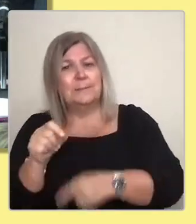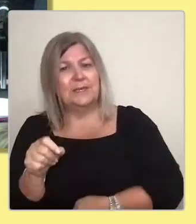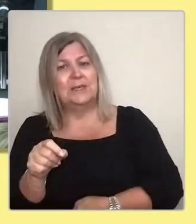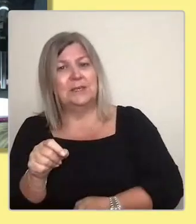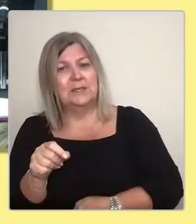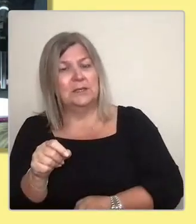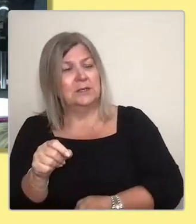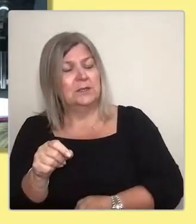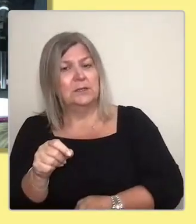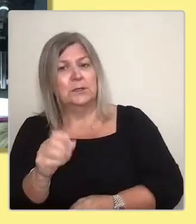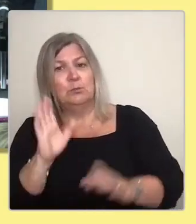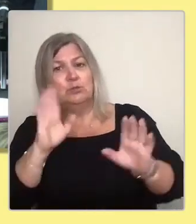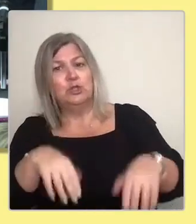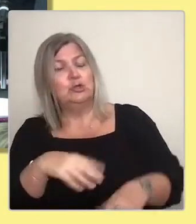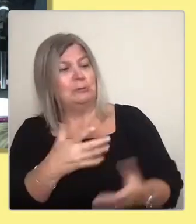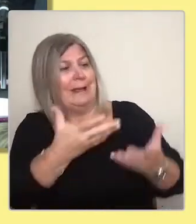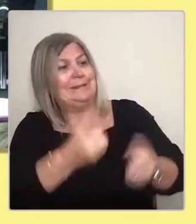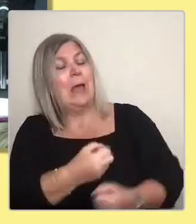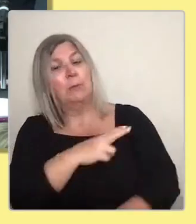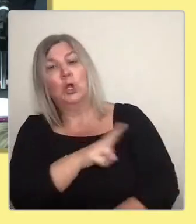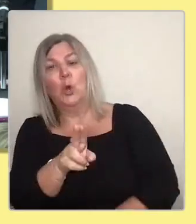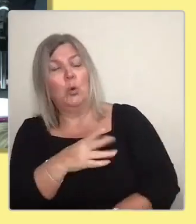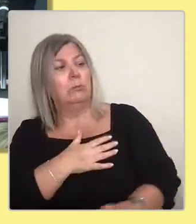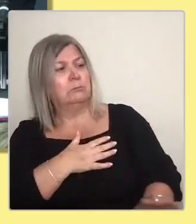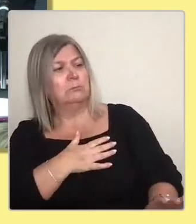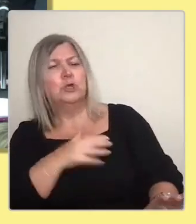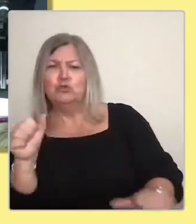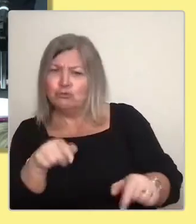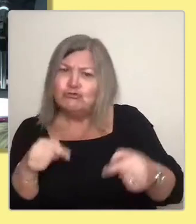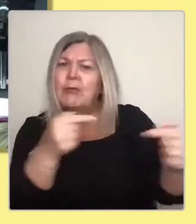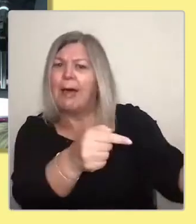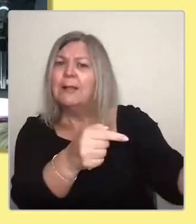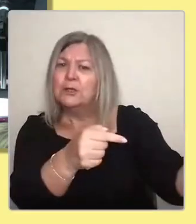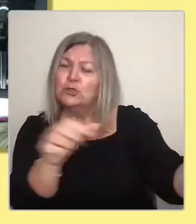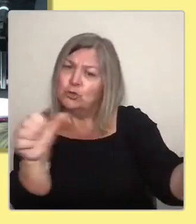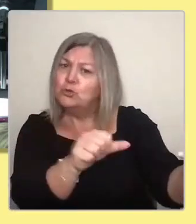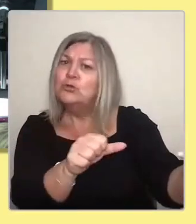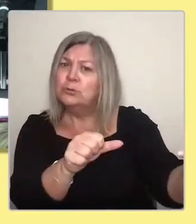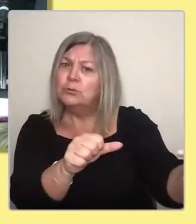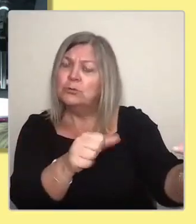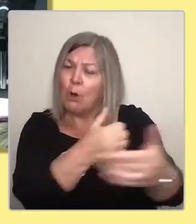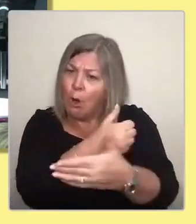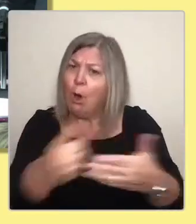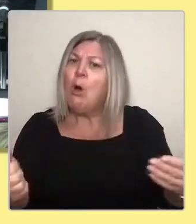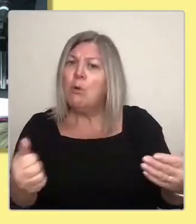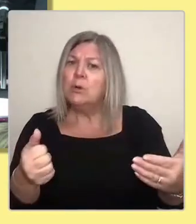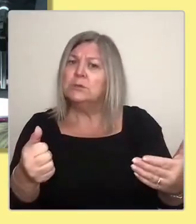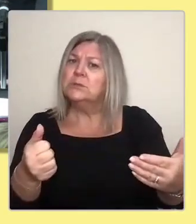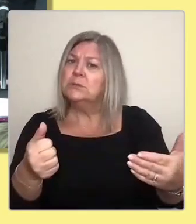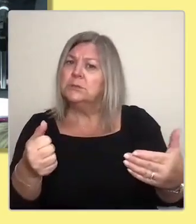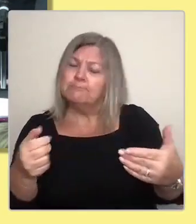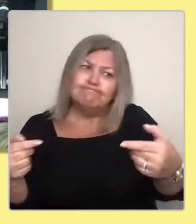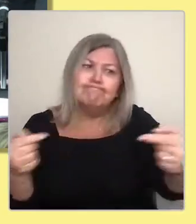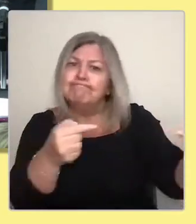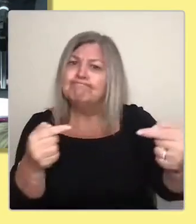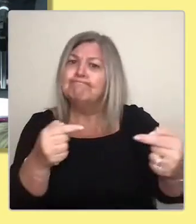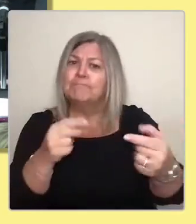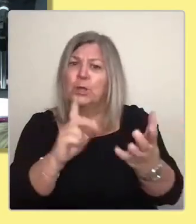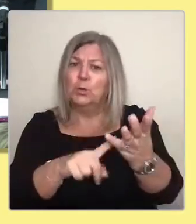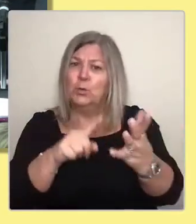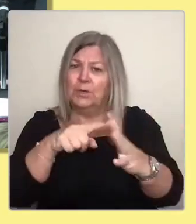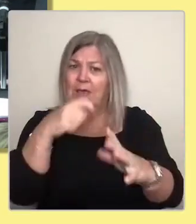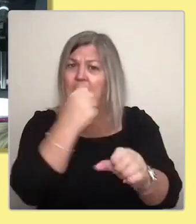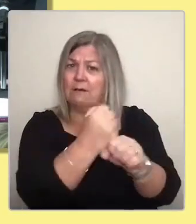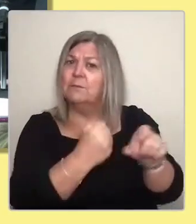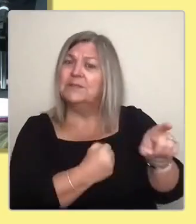from Westminster, who will always stand up to the UK government, and who will ensure that we don't just defend devolution, as